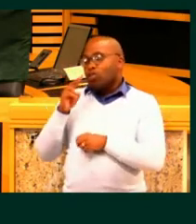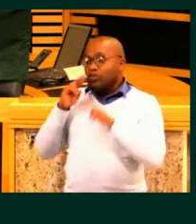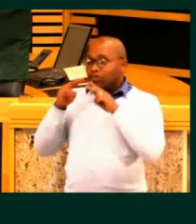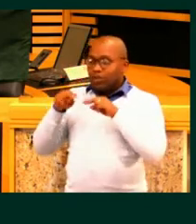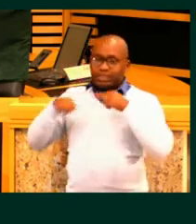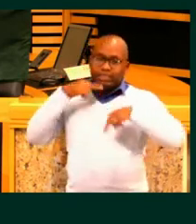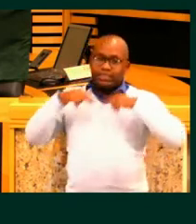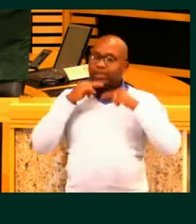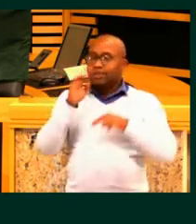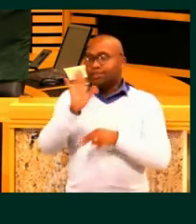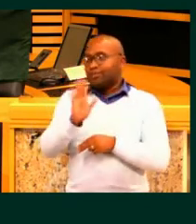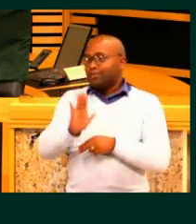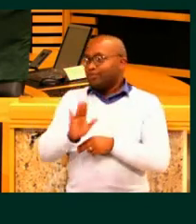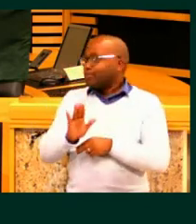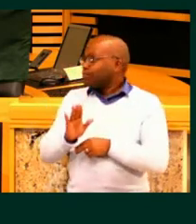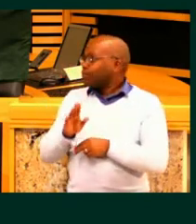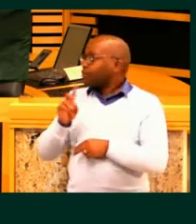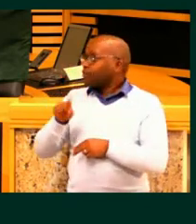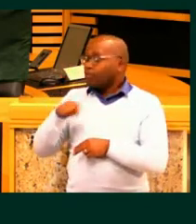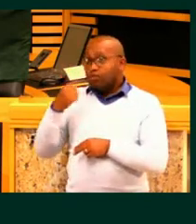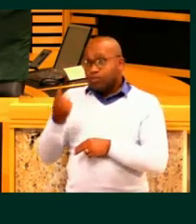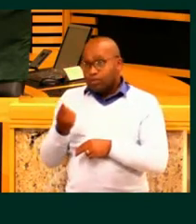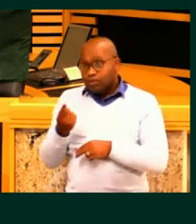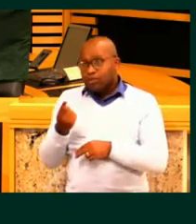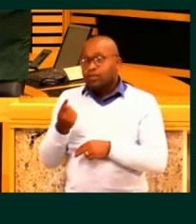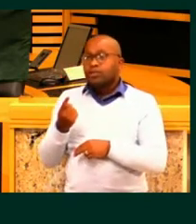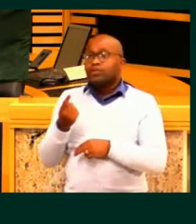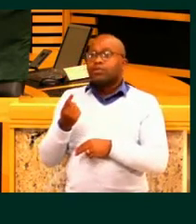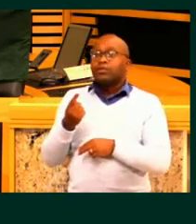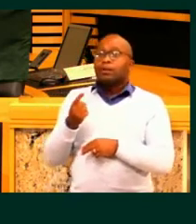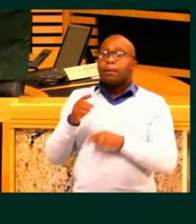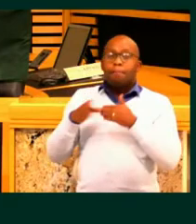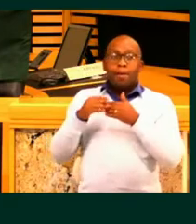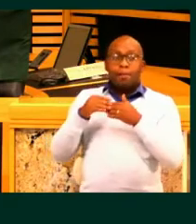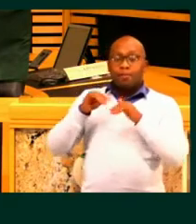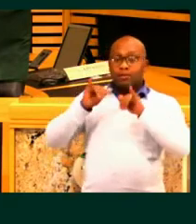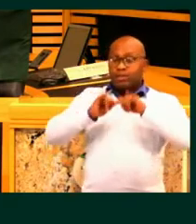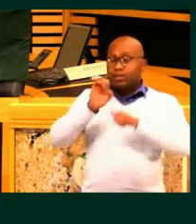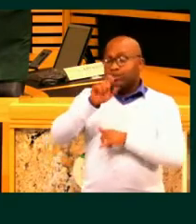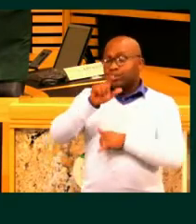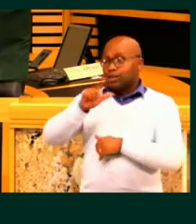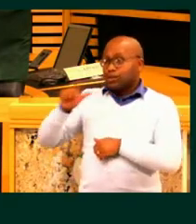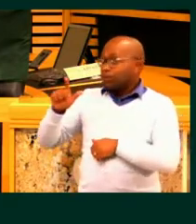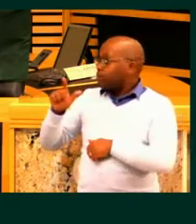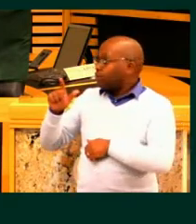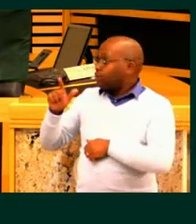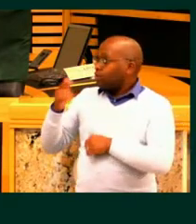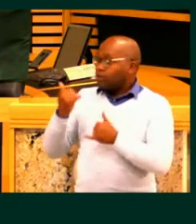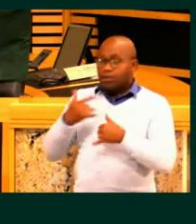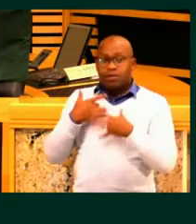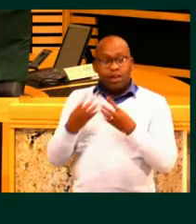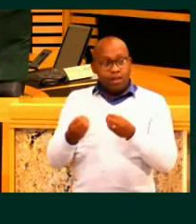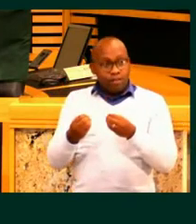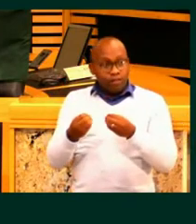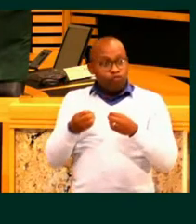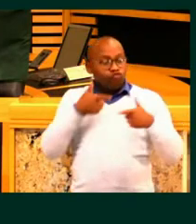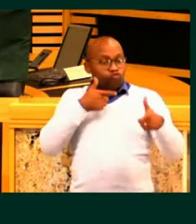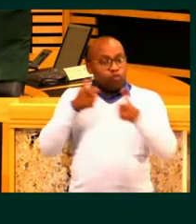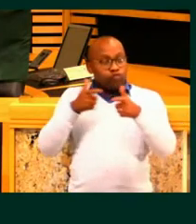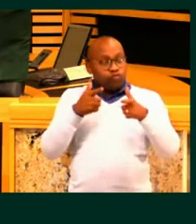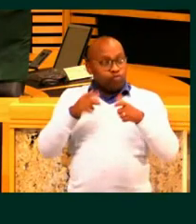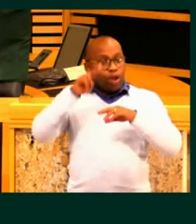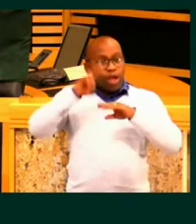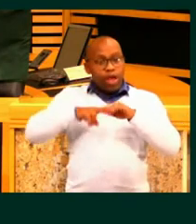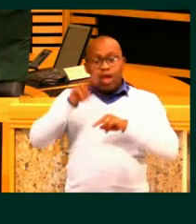also for the members who reside in his London um there is a report of a shooting around